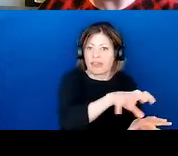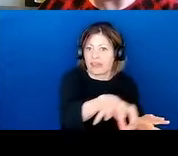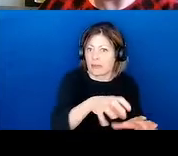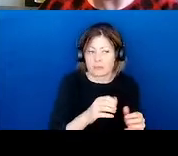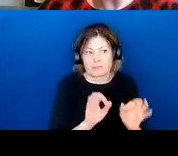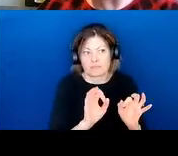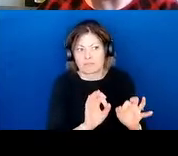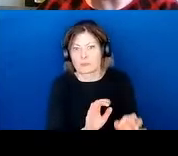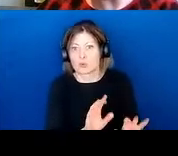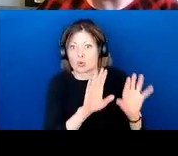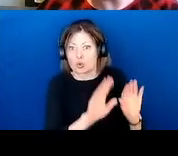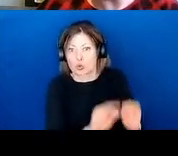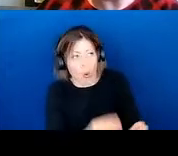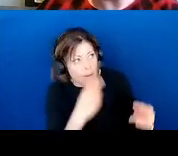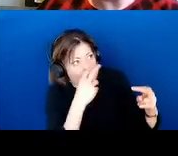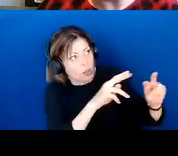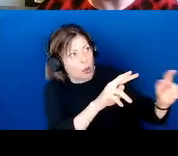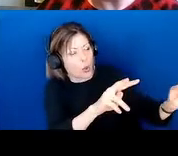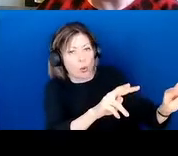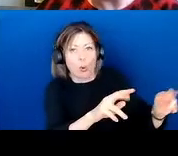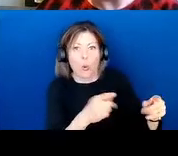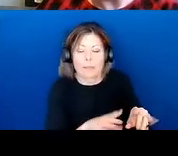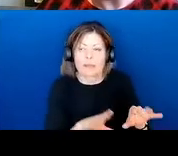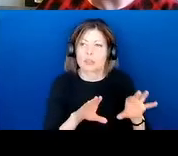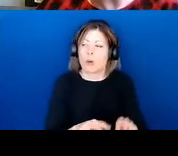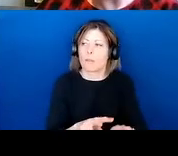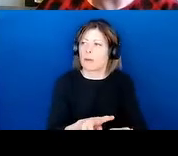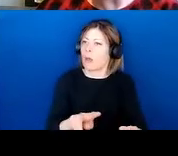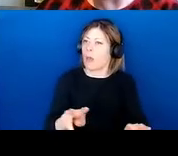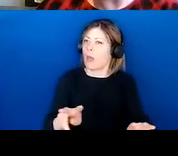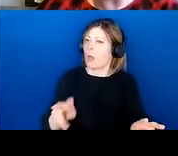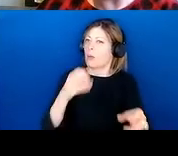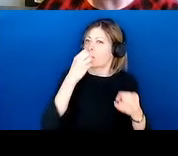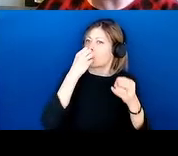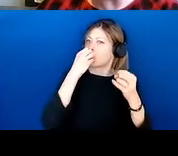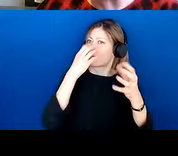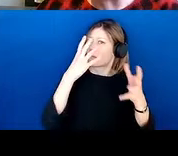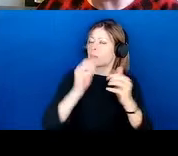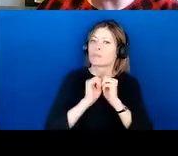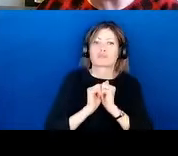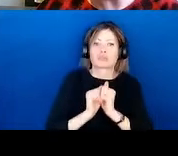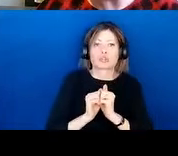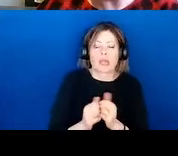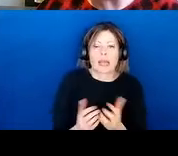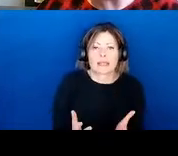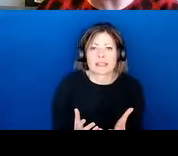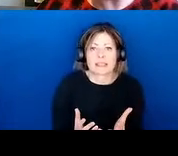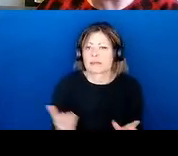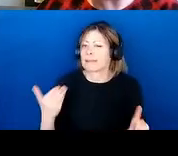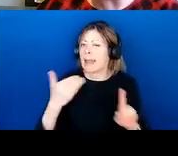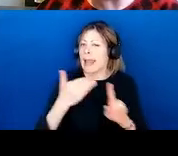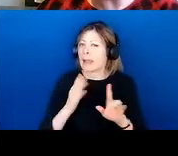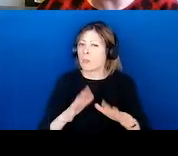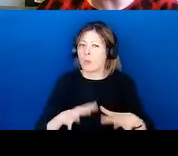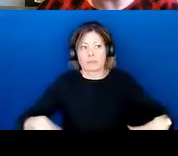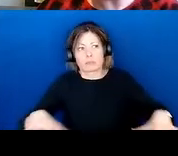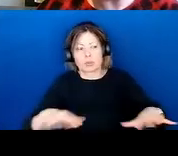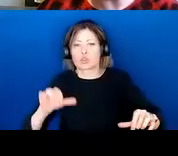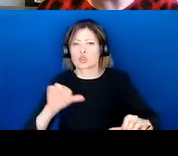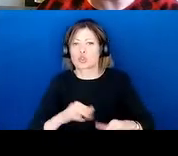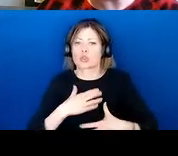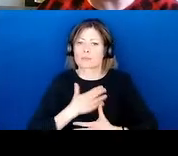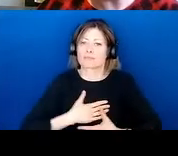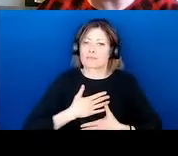view or appreciate a set scene. It was designed as a garden of changing moods to stimulate the senses